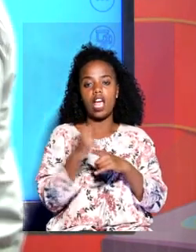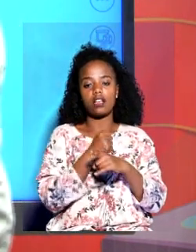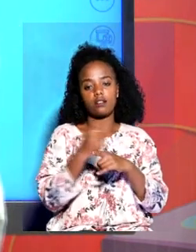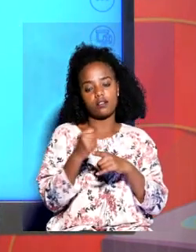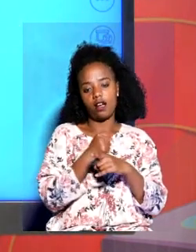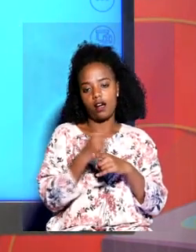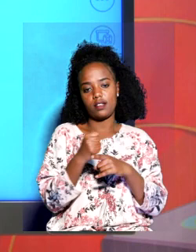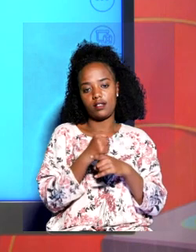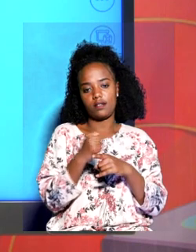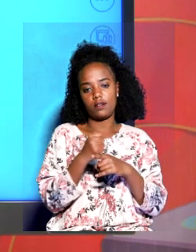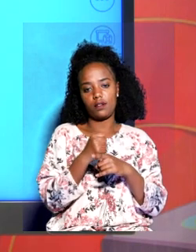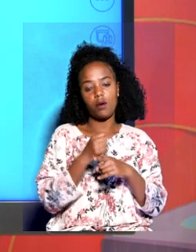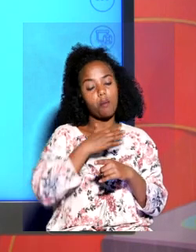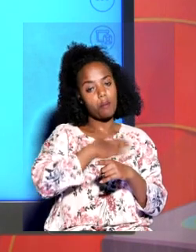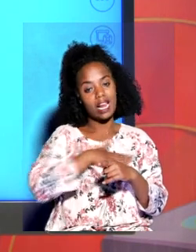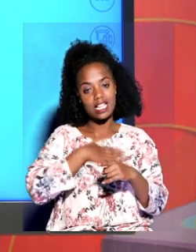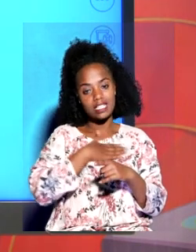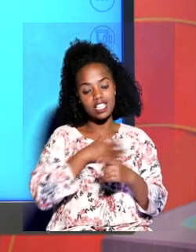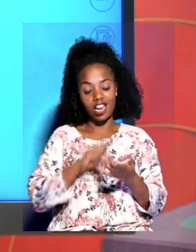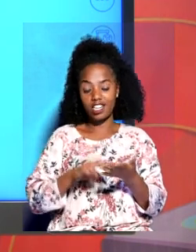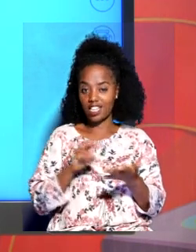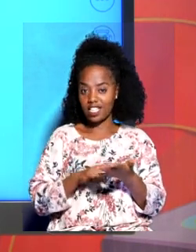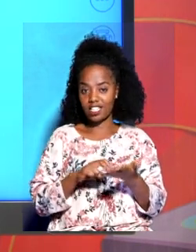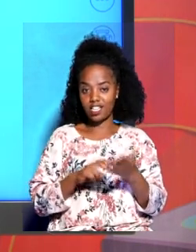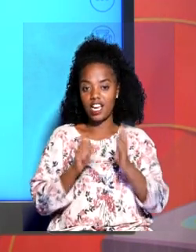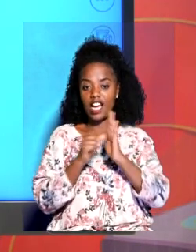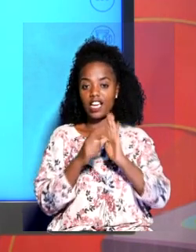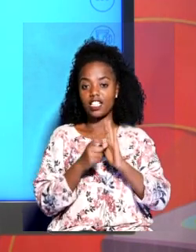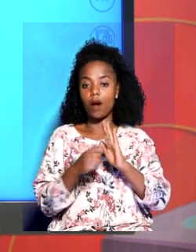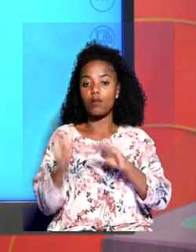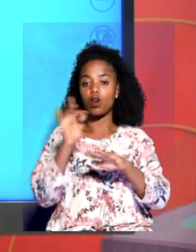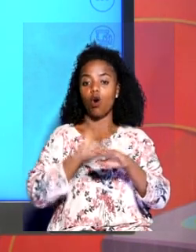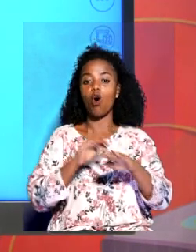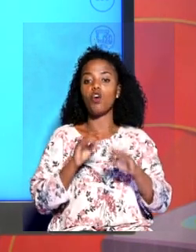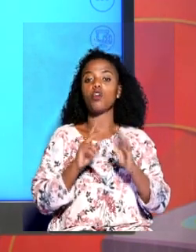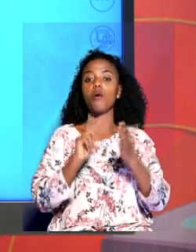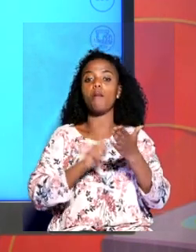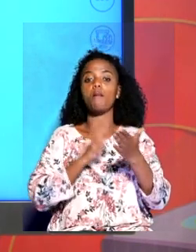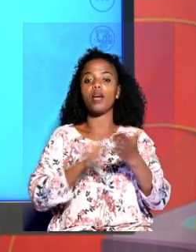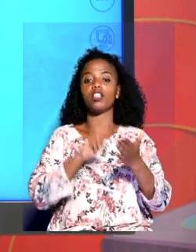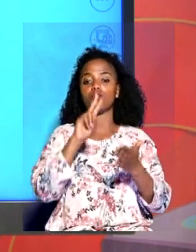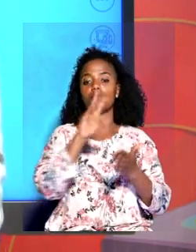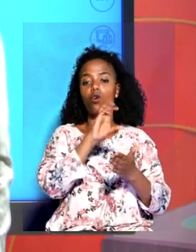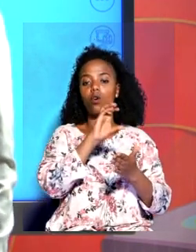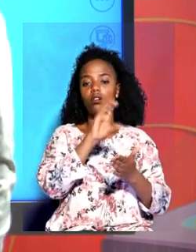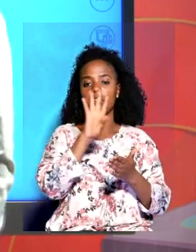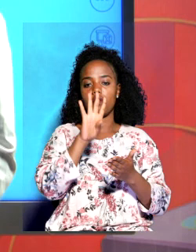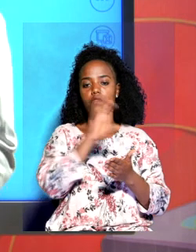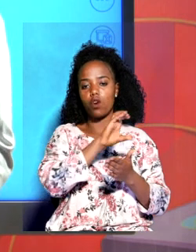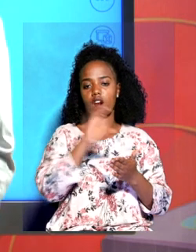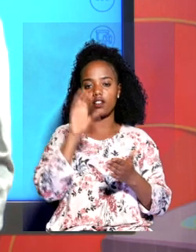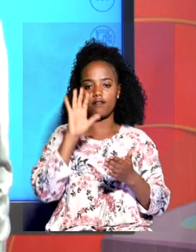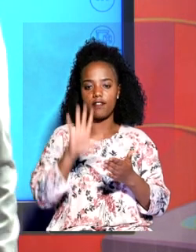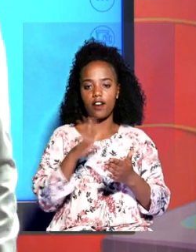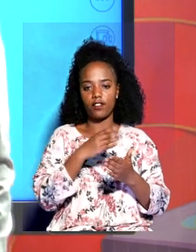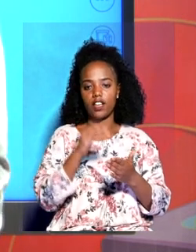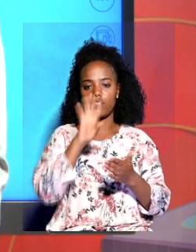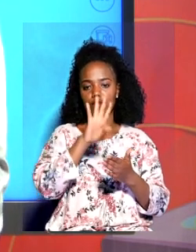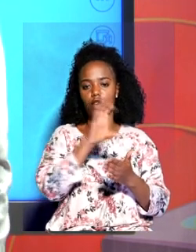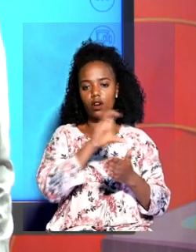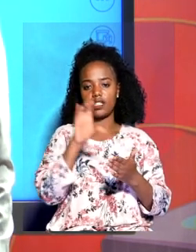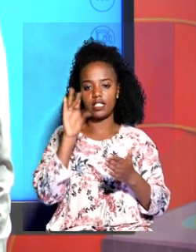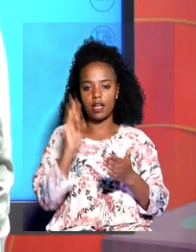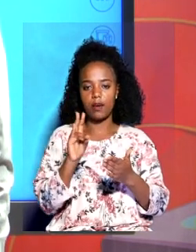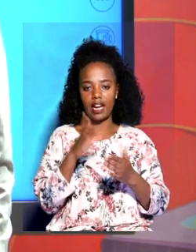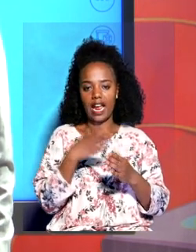exercise. Please read examples on page 405 to 407 and do exercise 10.2,